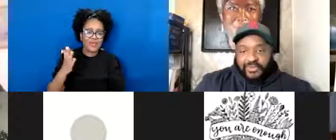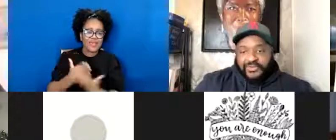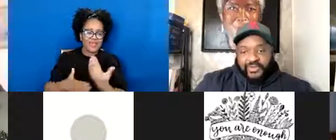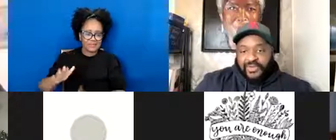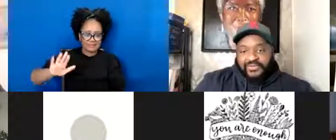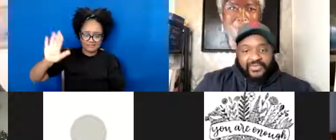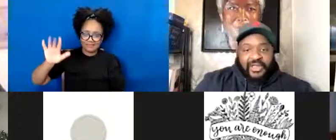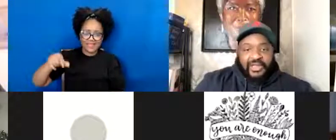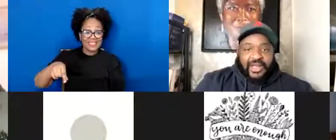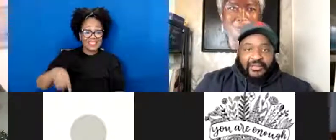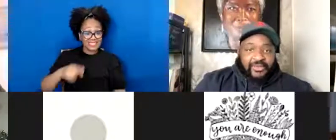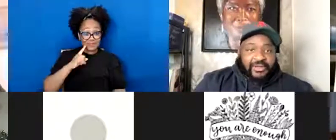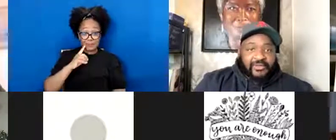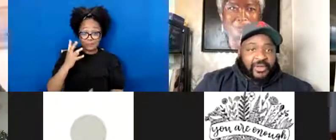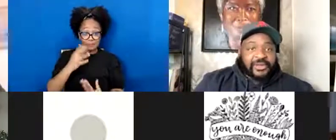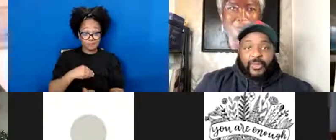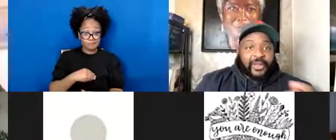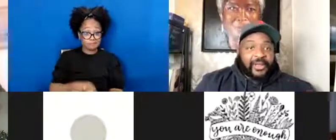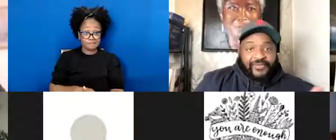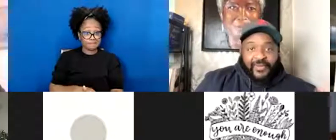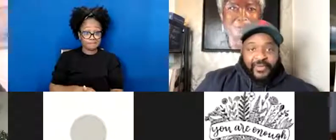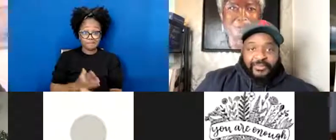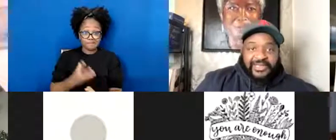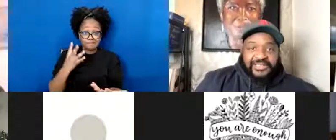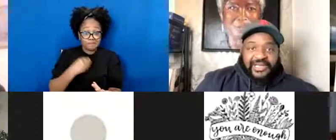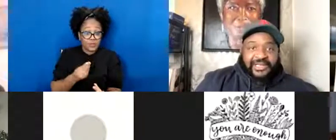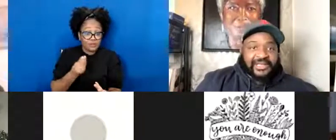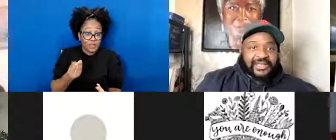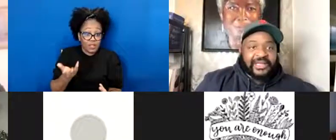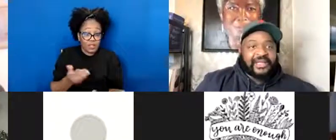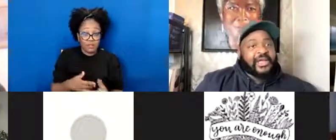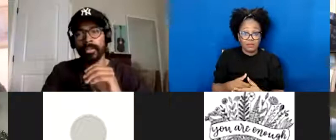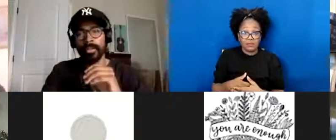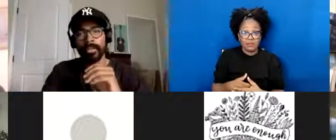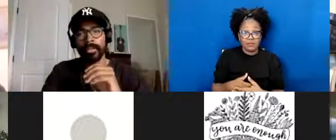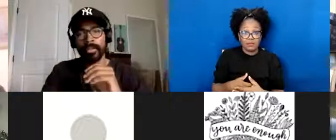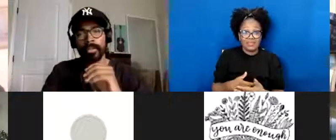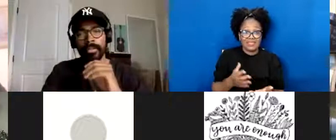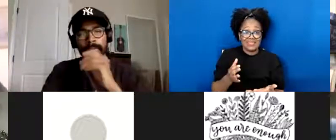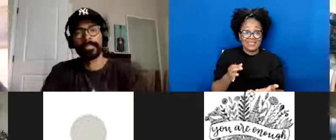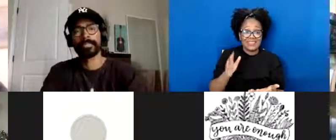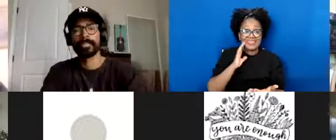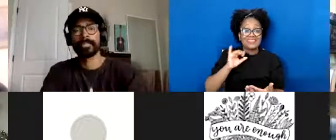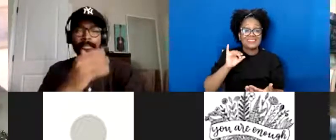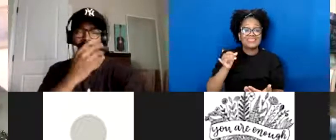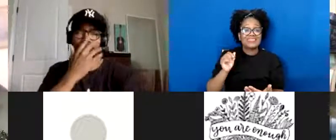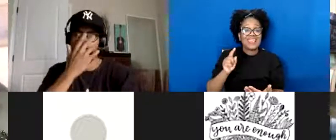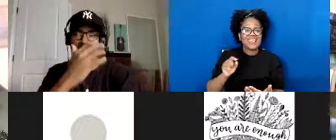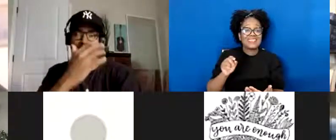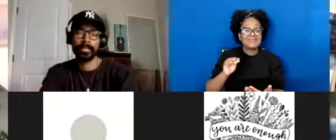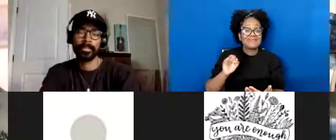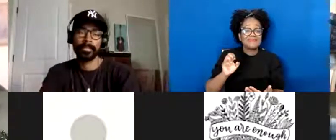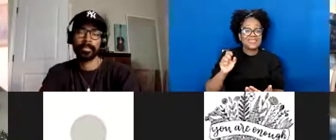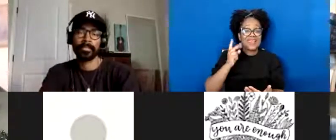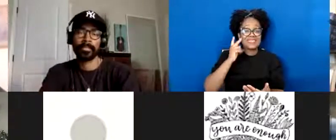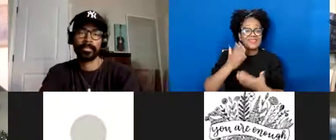been beautiful and wonderful, y'all. I really don't even wanna talk, but if y'all want me to say anything, I can. Jasmine, you have your hand. I see your hand